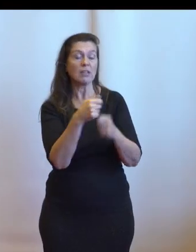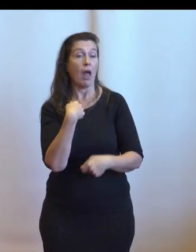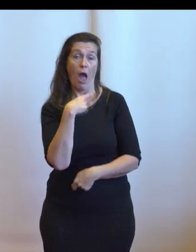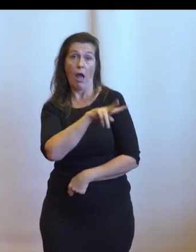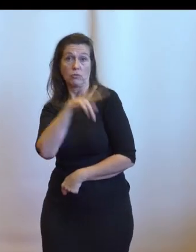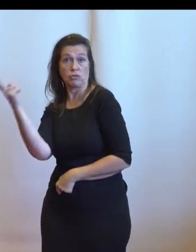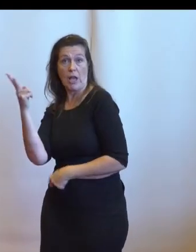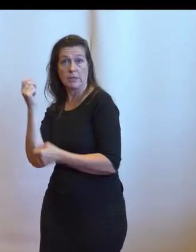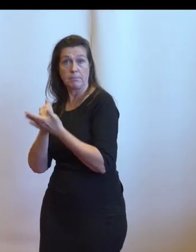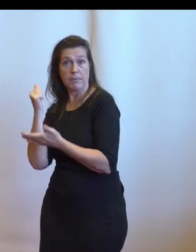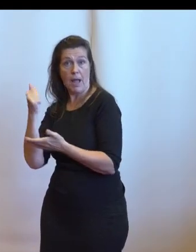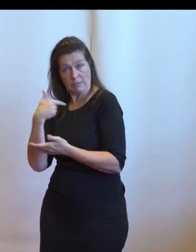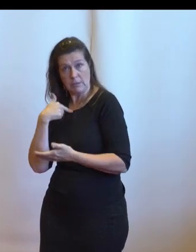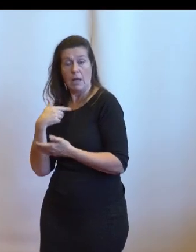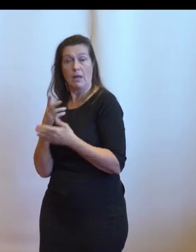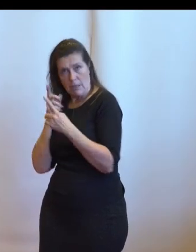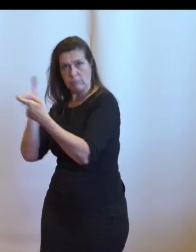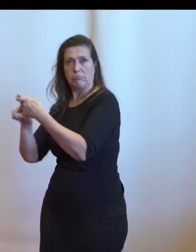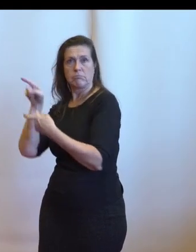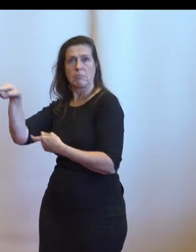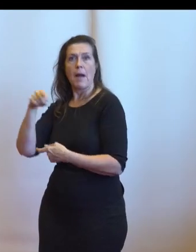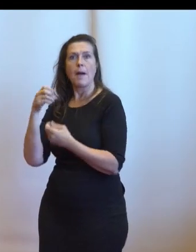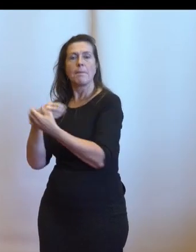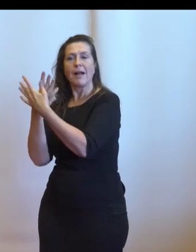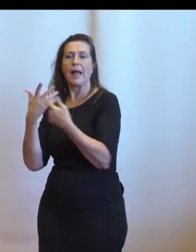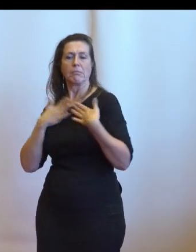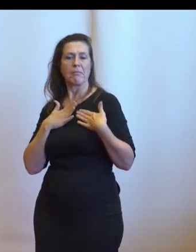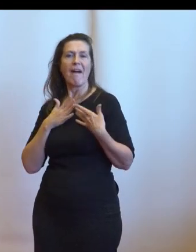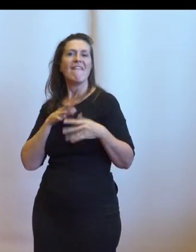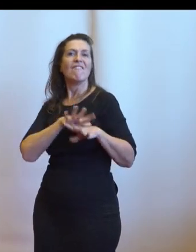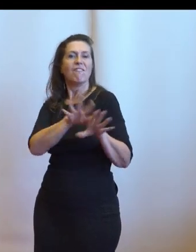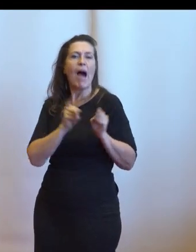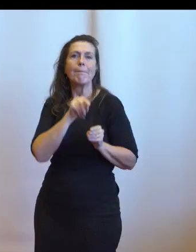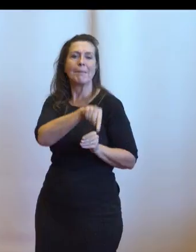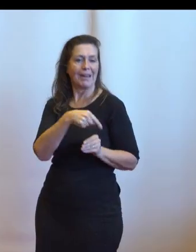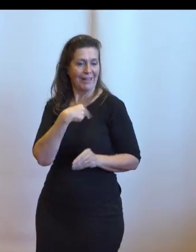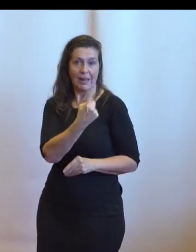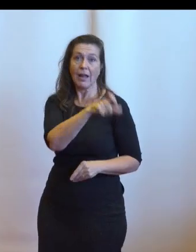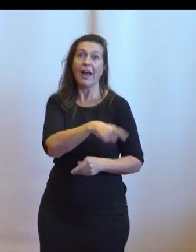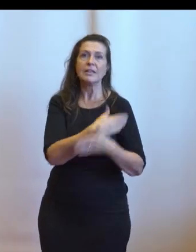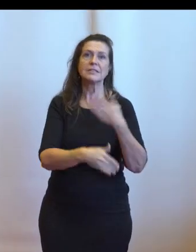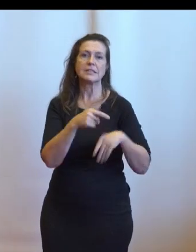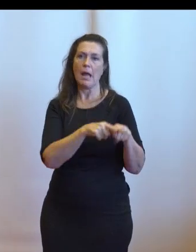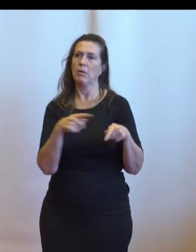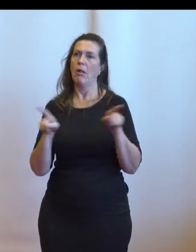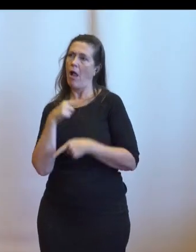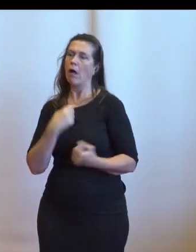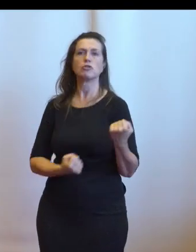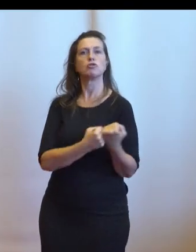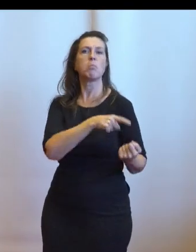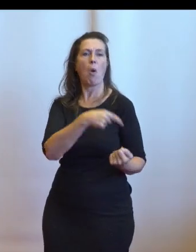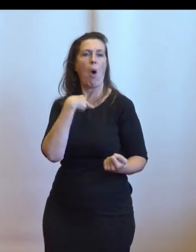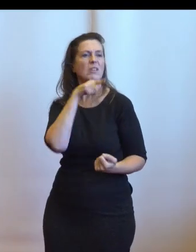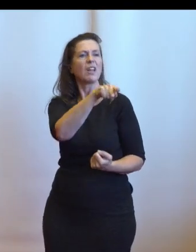bank with Barclays now. So it is, and it's the wider family of people with disabilities because of the way they're treated and, they're allowed access to stuff. So